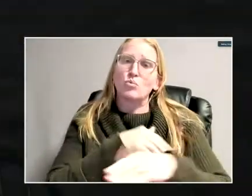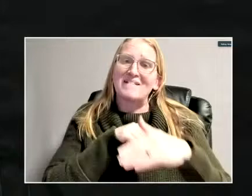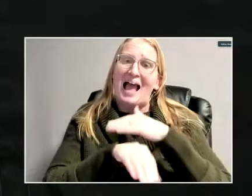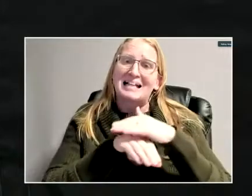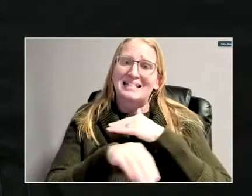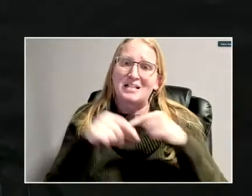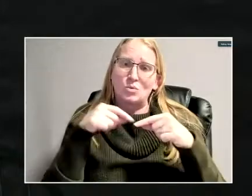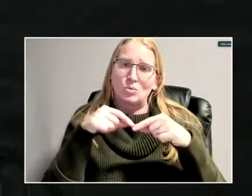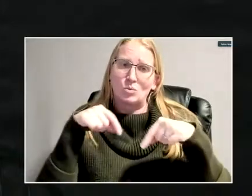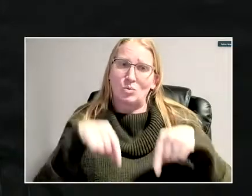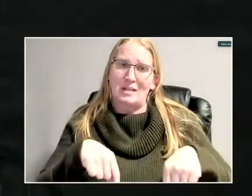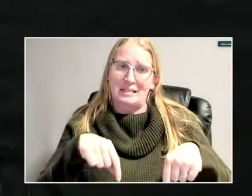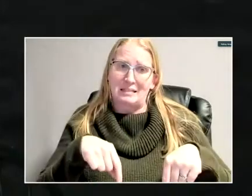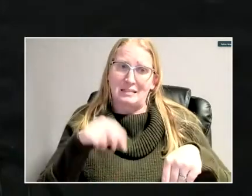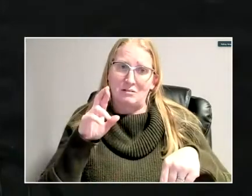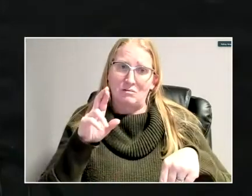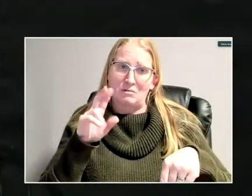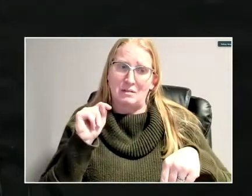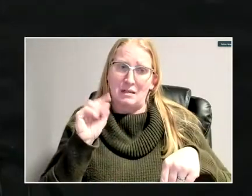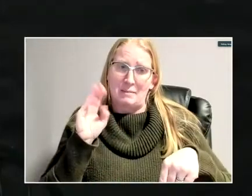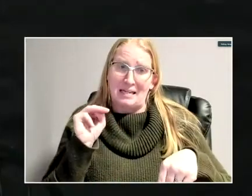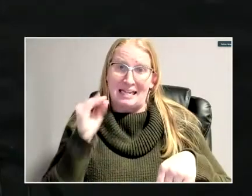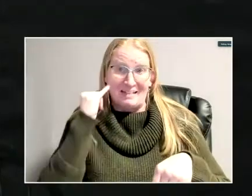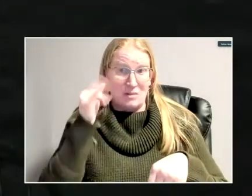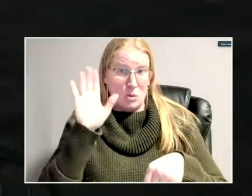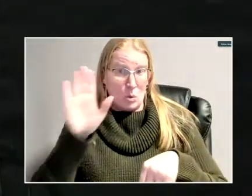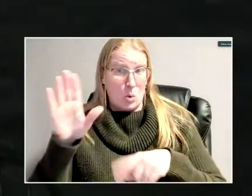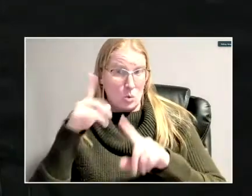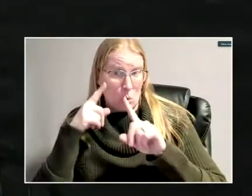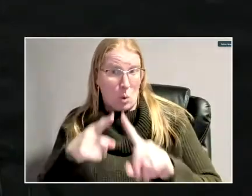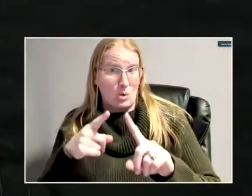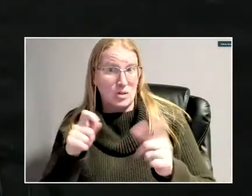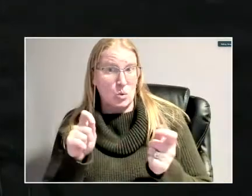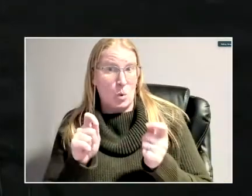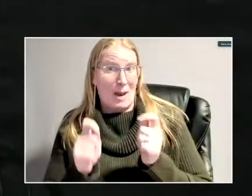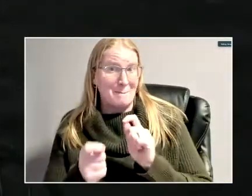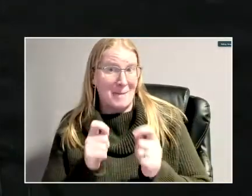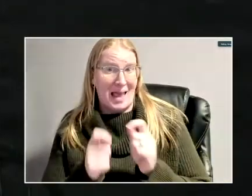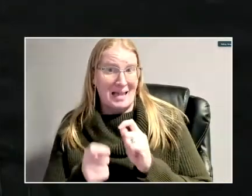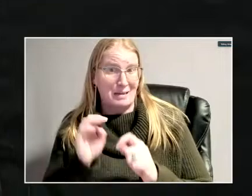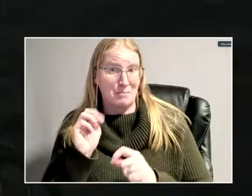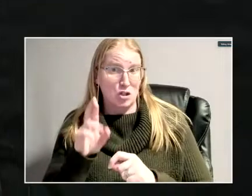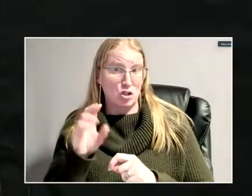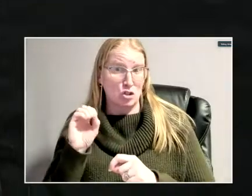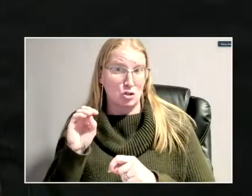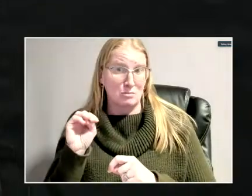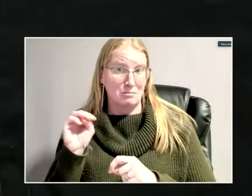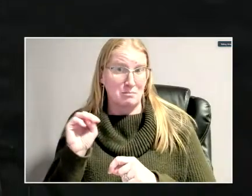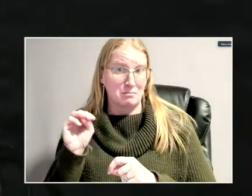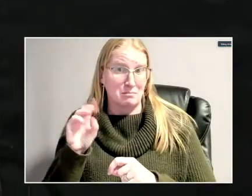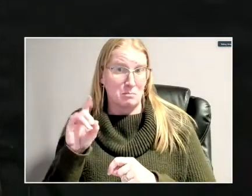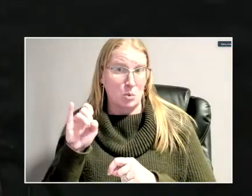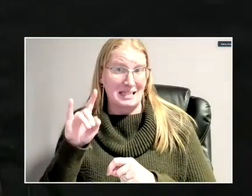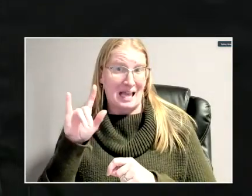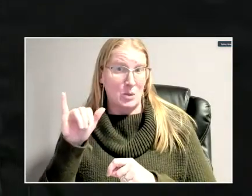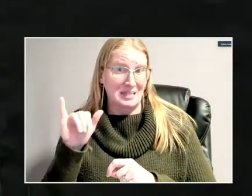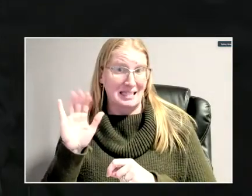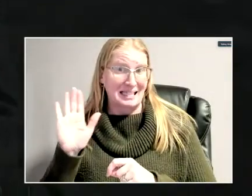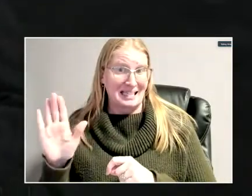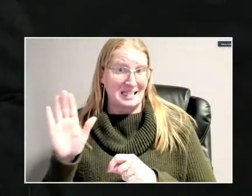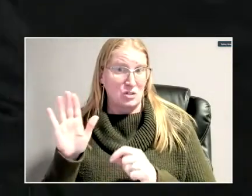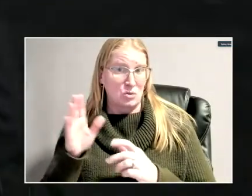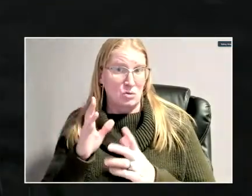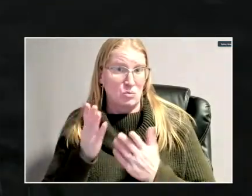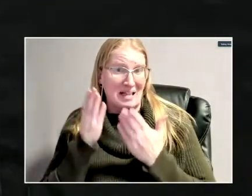to amend Mr mosakowski resolution um some specific language is